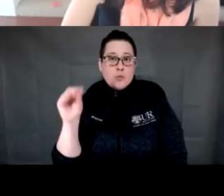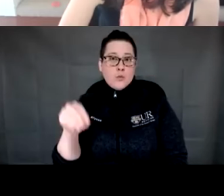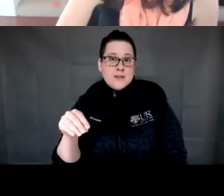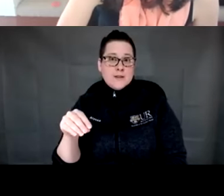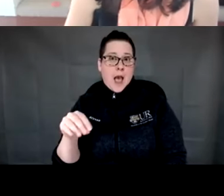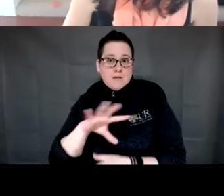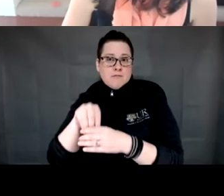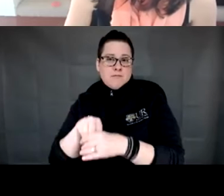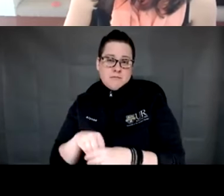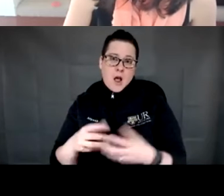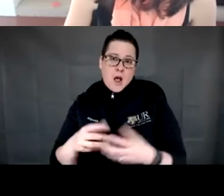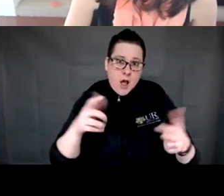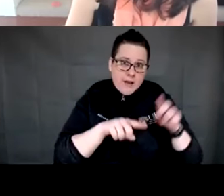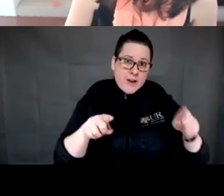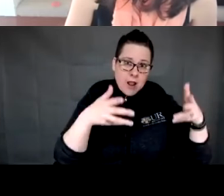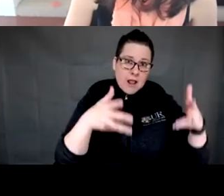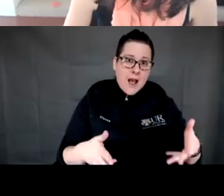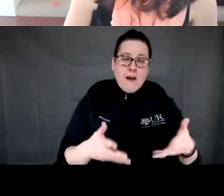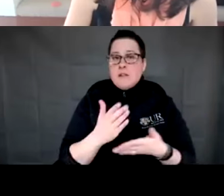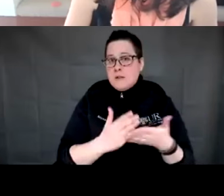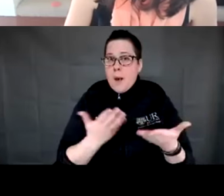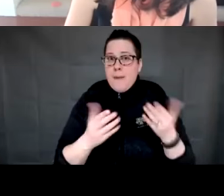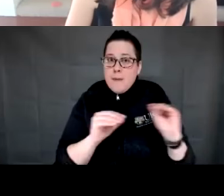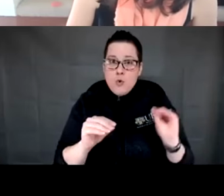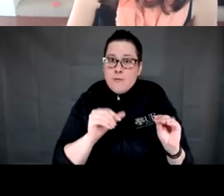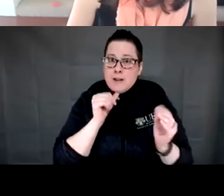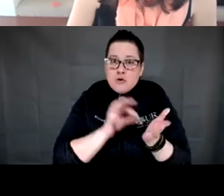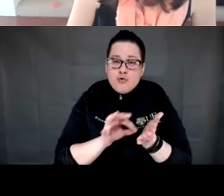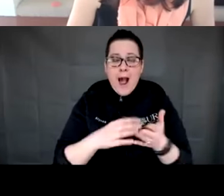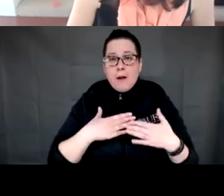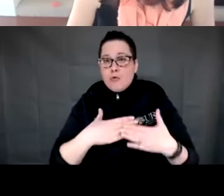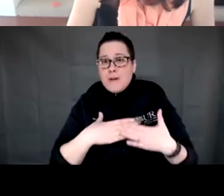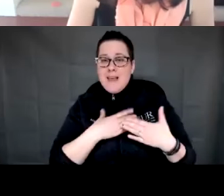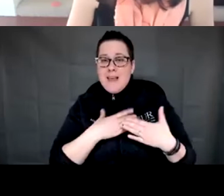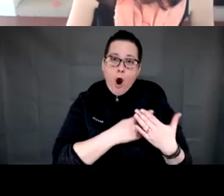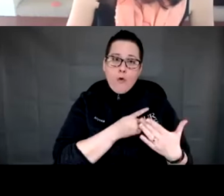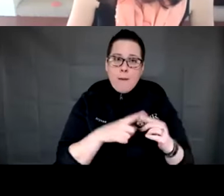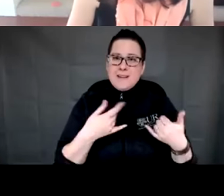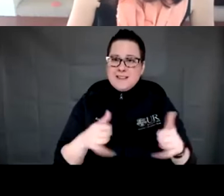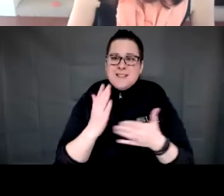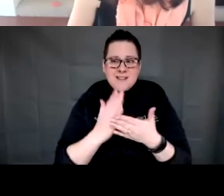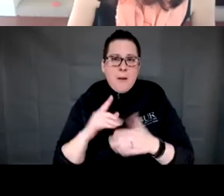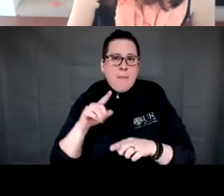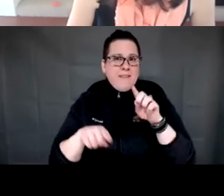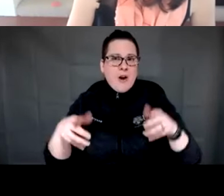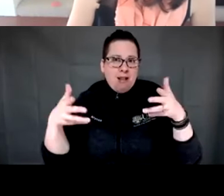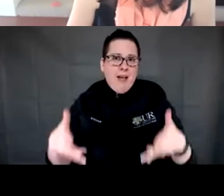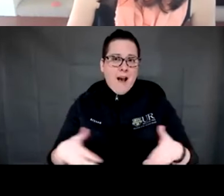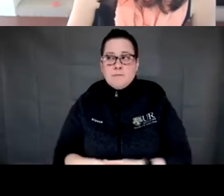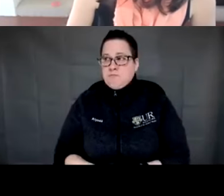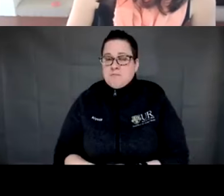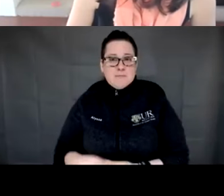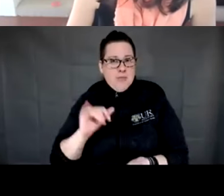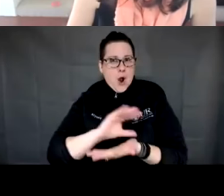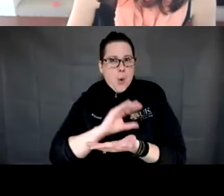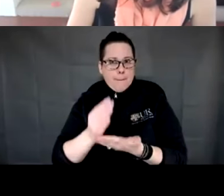So probably some of that is movements we didn't track, like breathing and heart rate, but there's still some variance left over. But it's that amount of